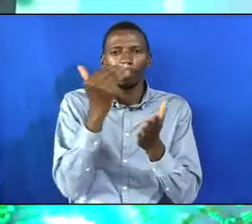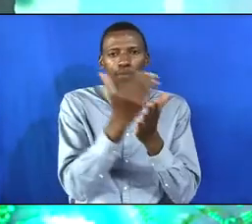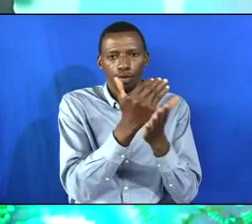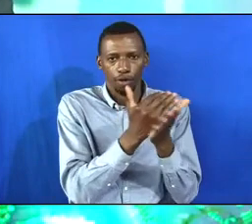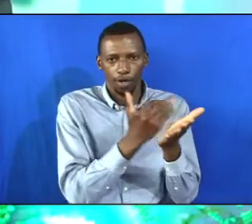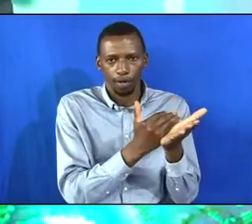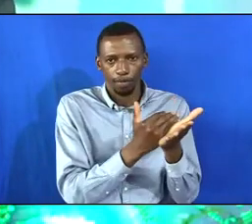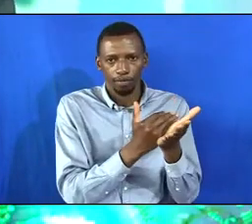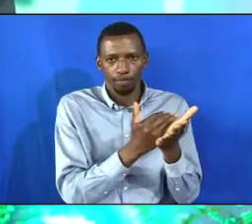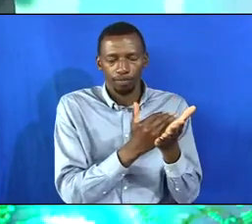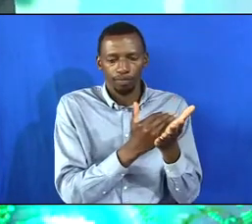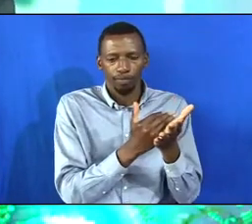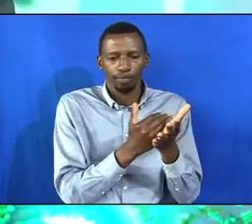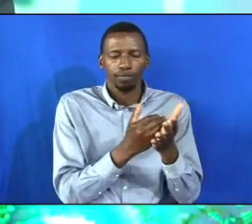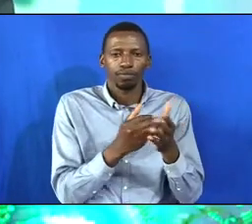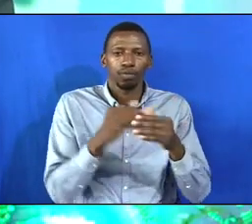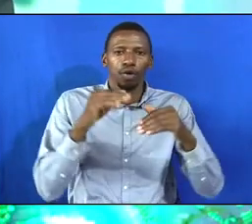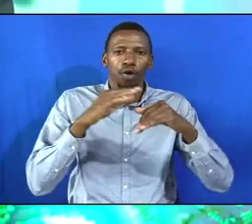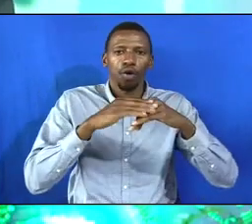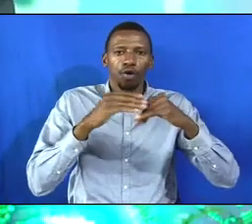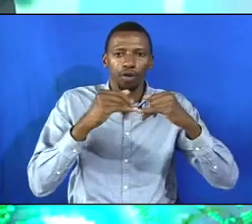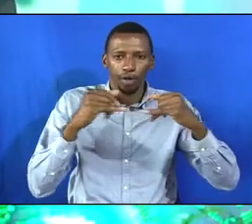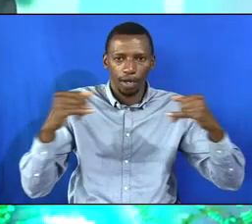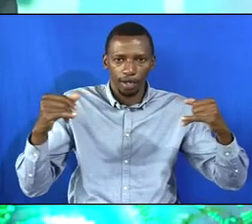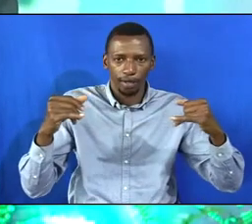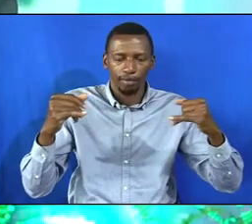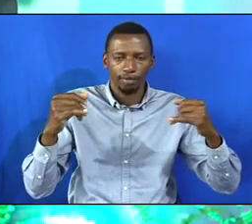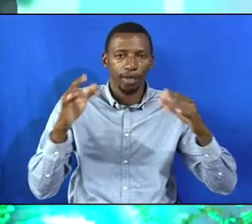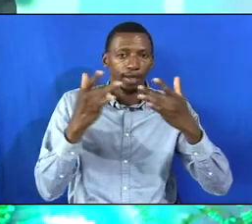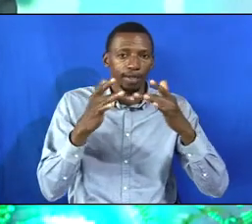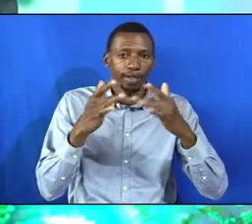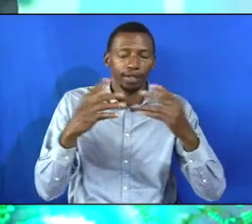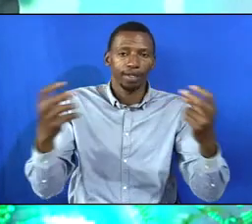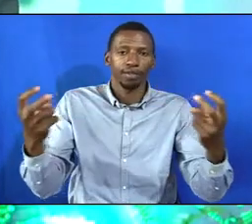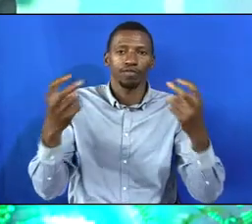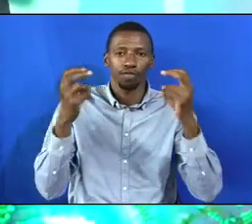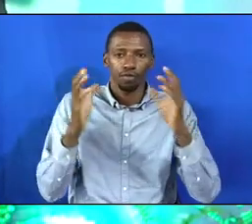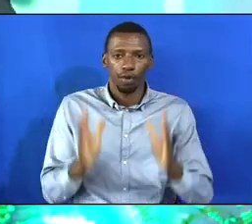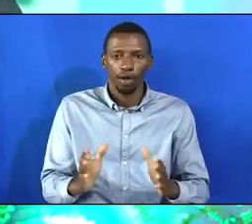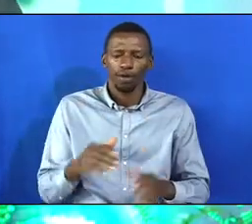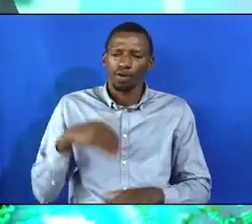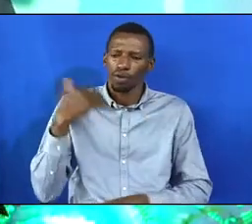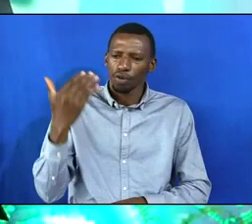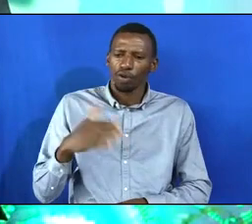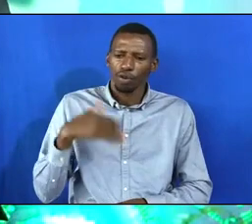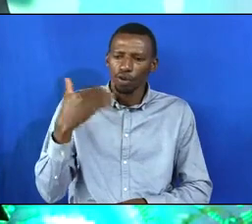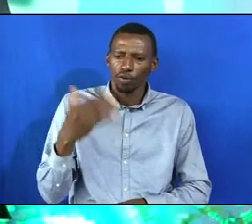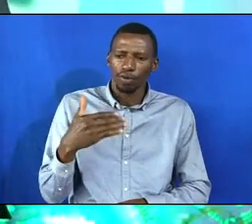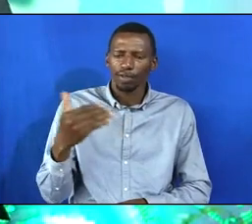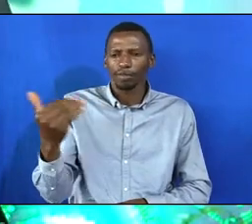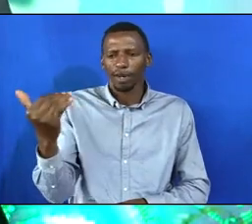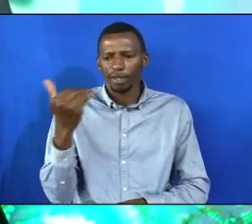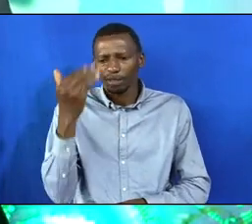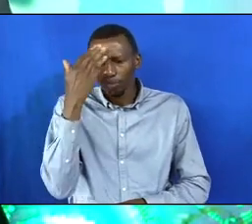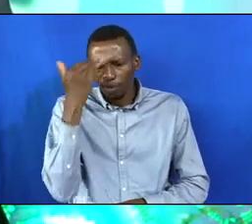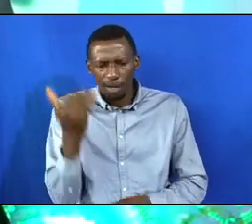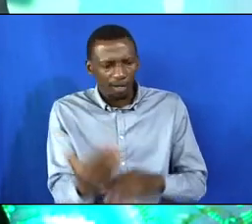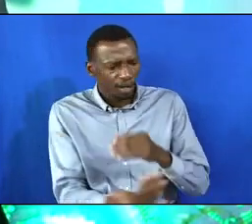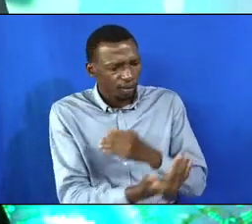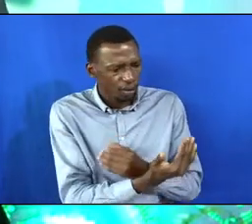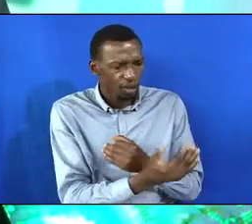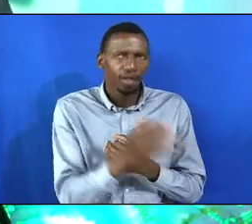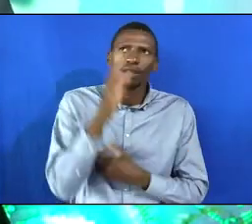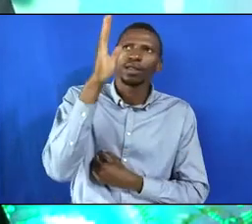and the online viewers have been asking that they have been isolated in the morning and